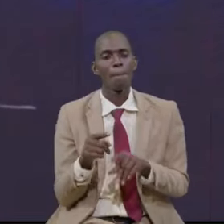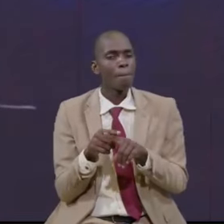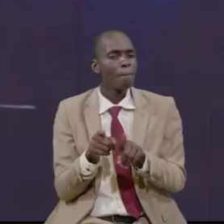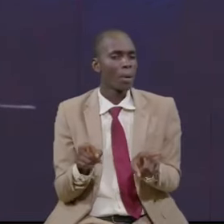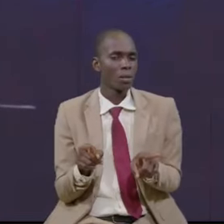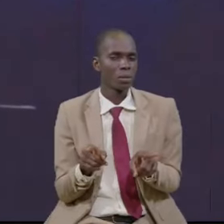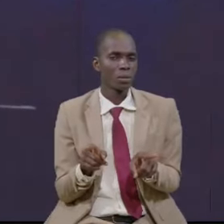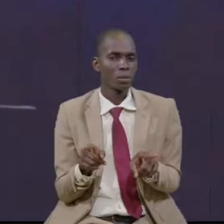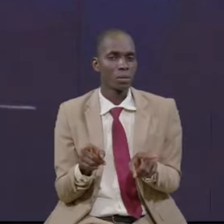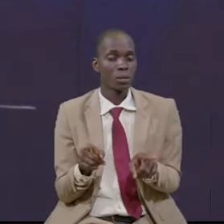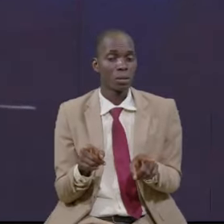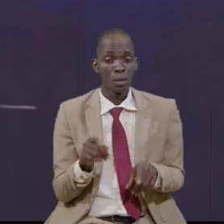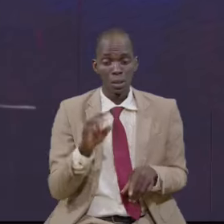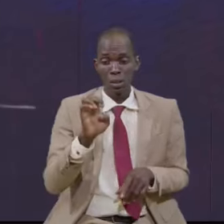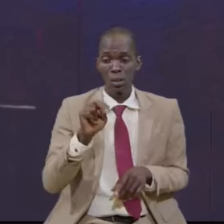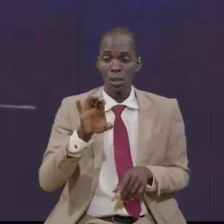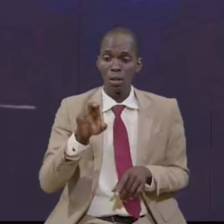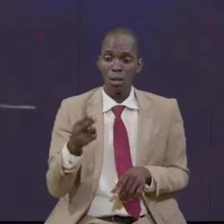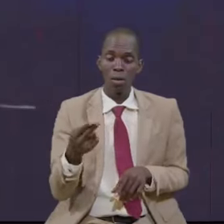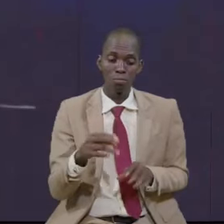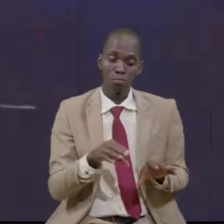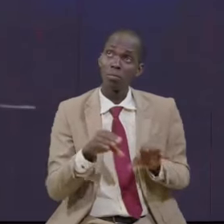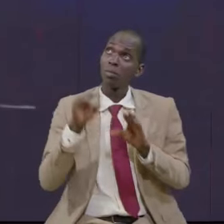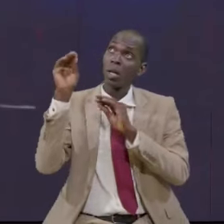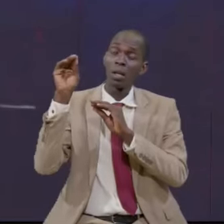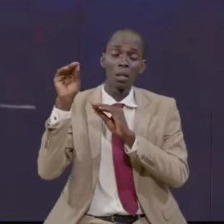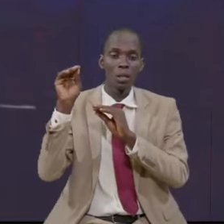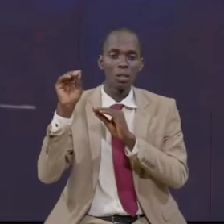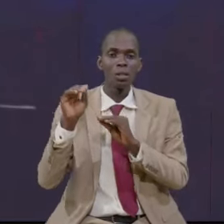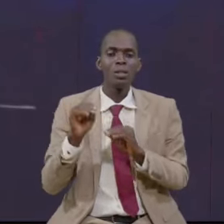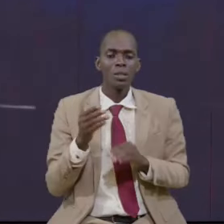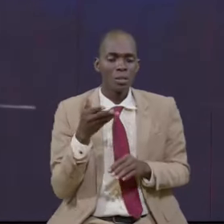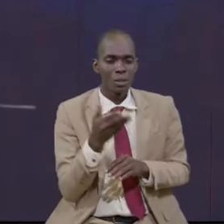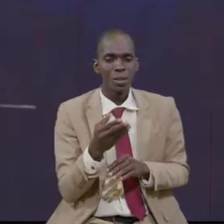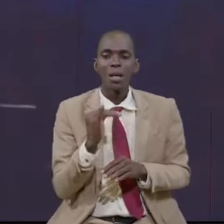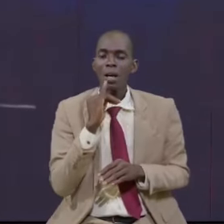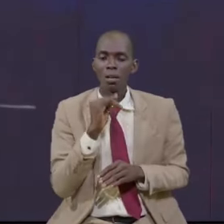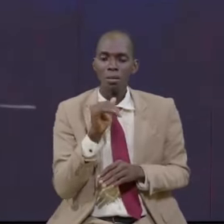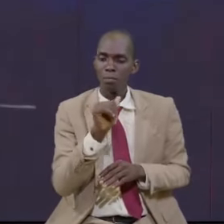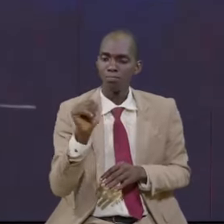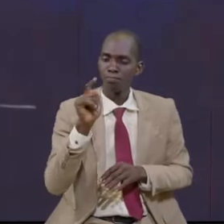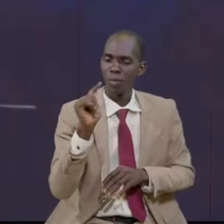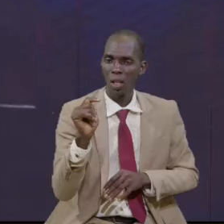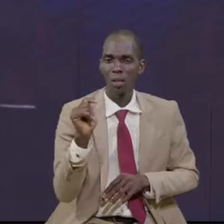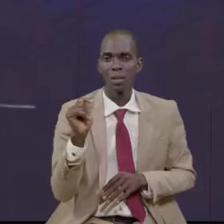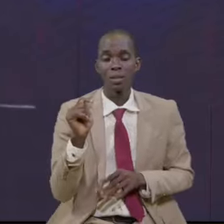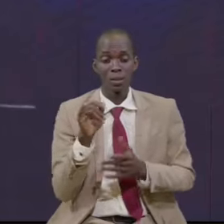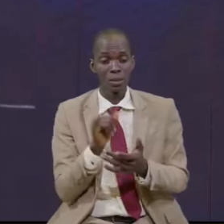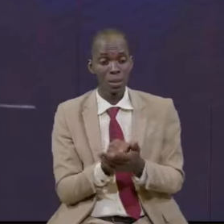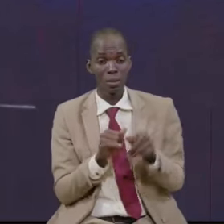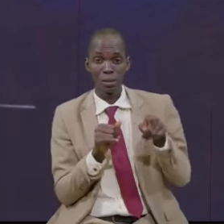his translation, he had this testimony that he